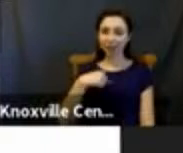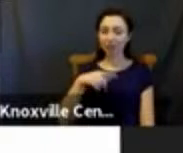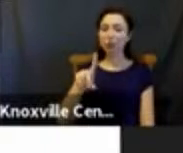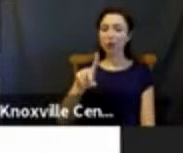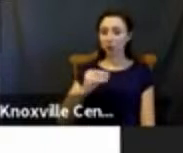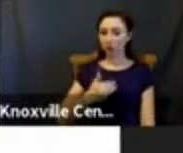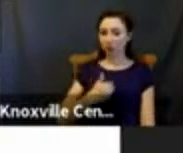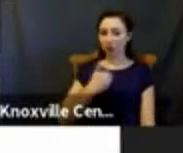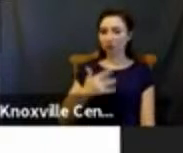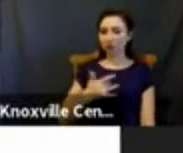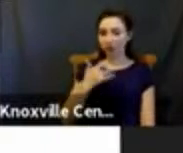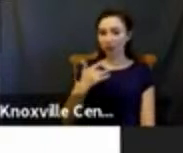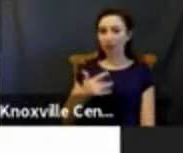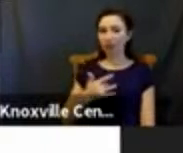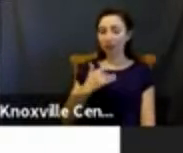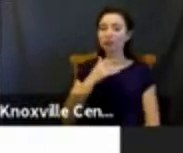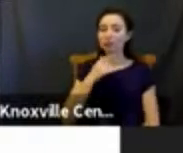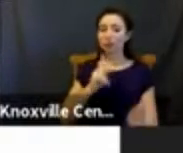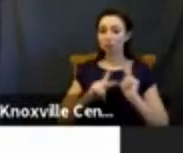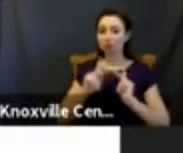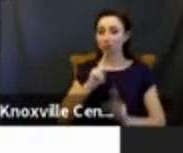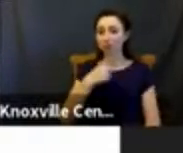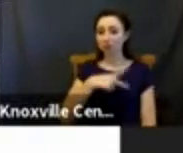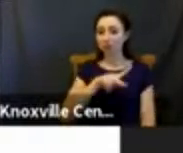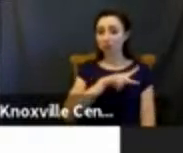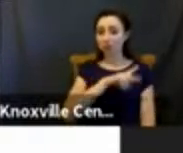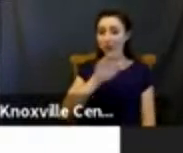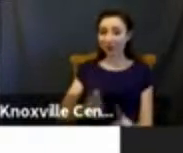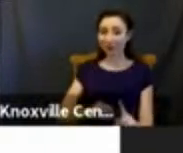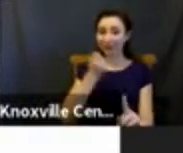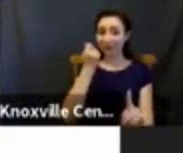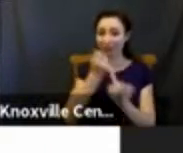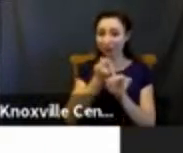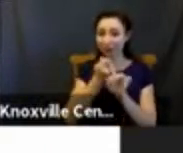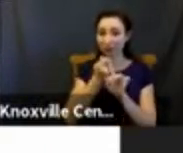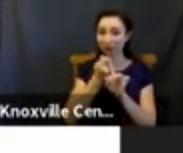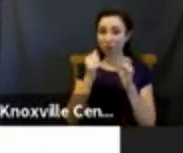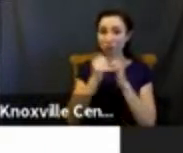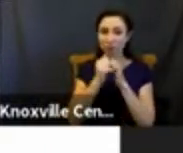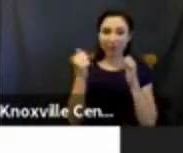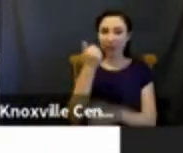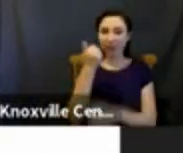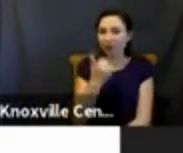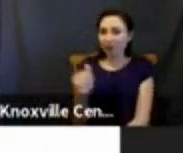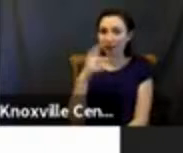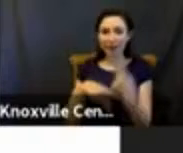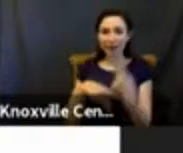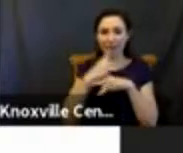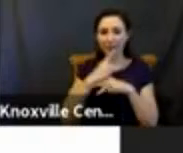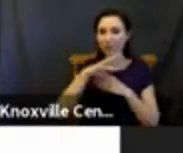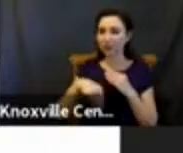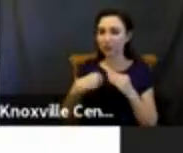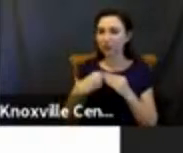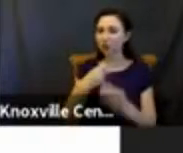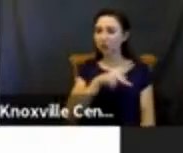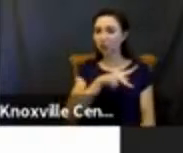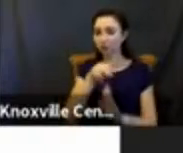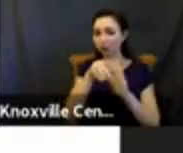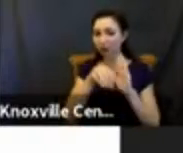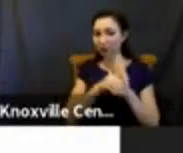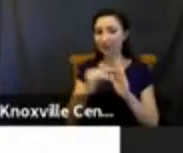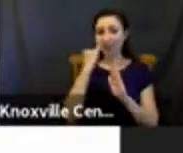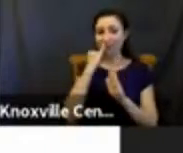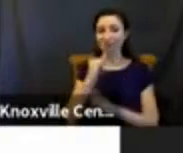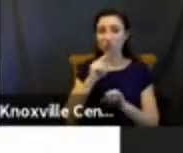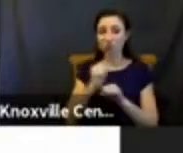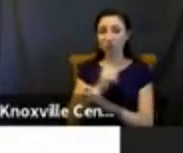sense that when people are personally impacted, without any sort of additional policy, if it really impacts them or